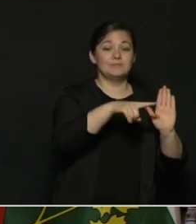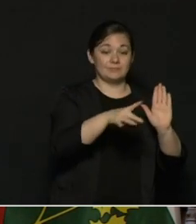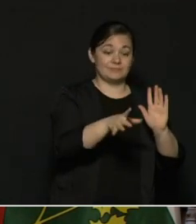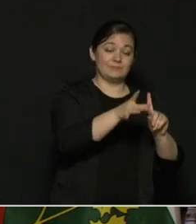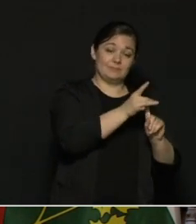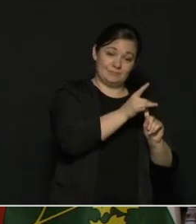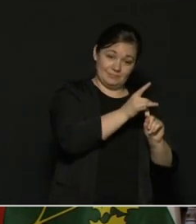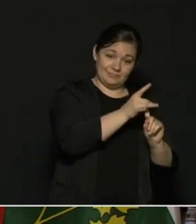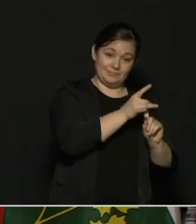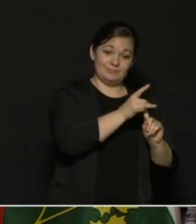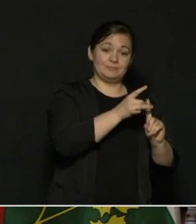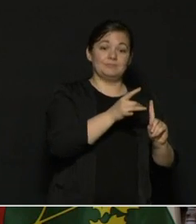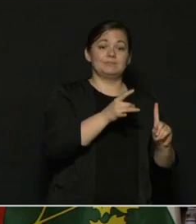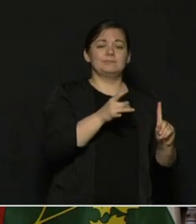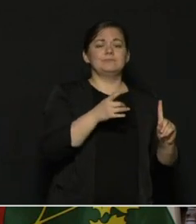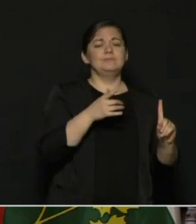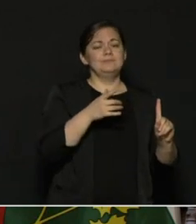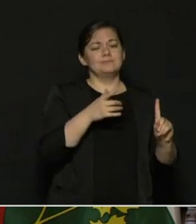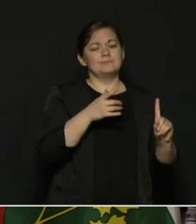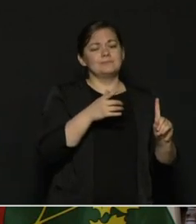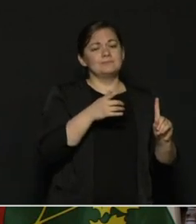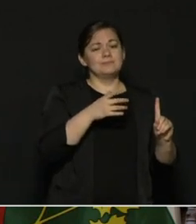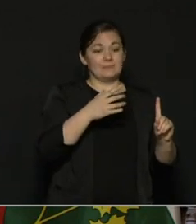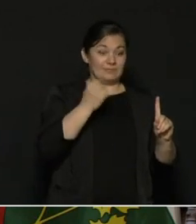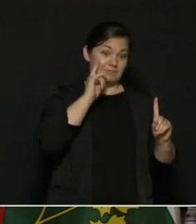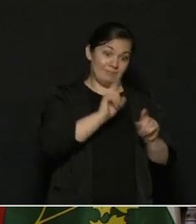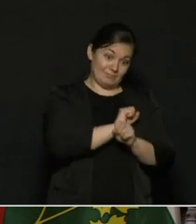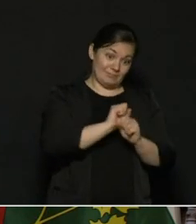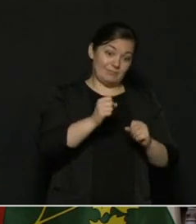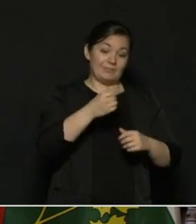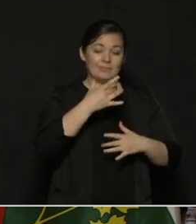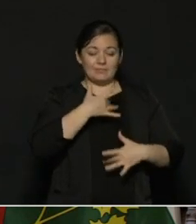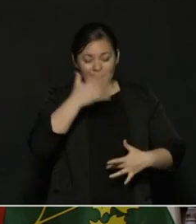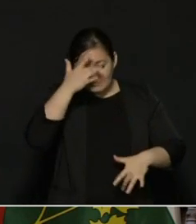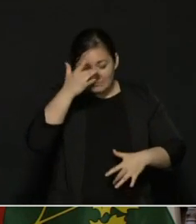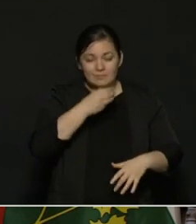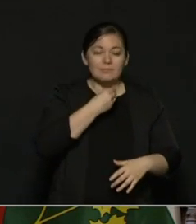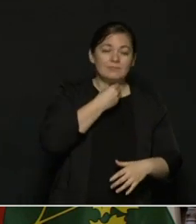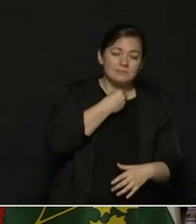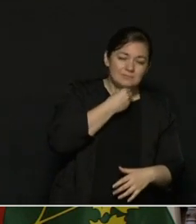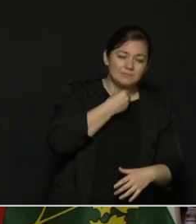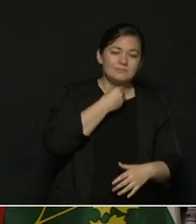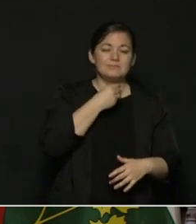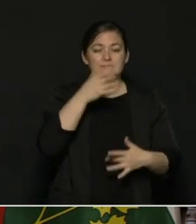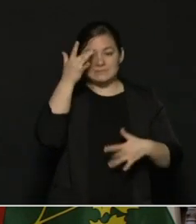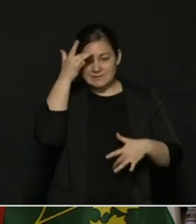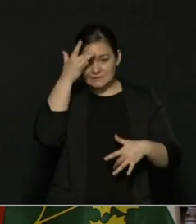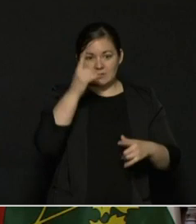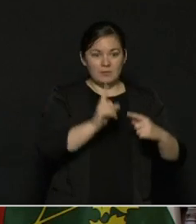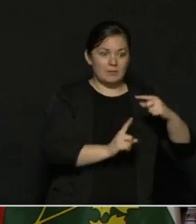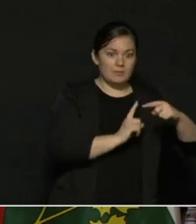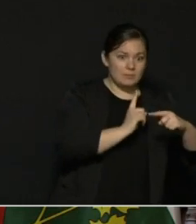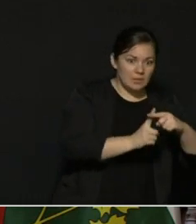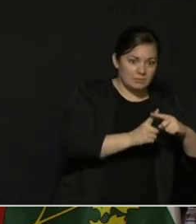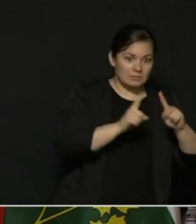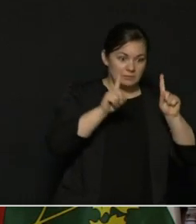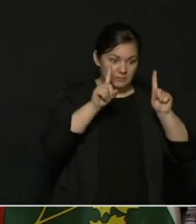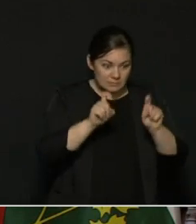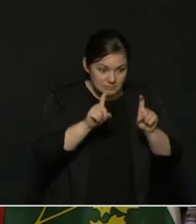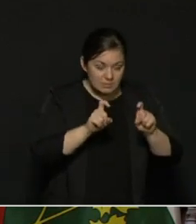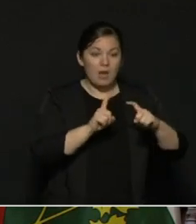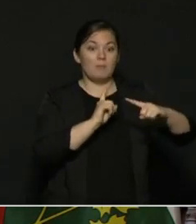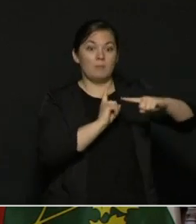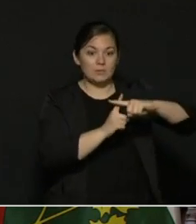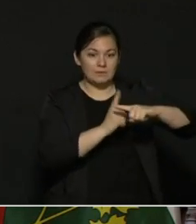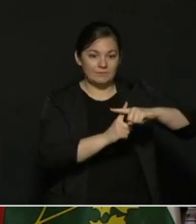infectious, especially when it's combined with symptoms. And that's when we say, that's our best measure. You have a test positive, you've had symptoms,